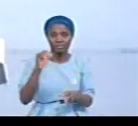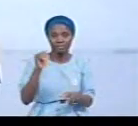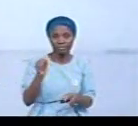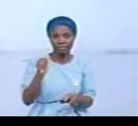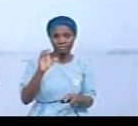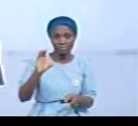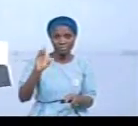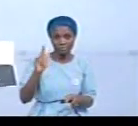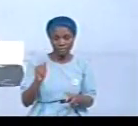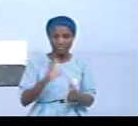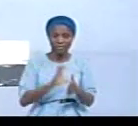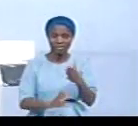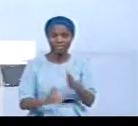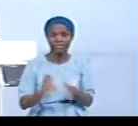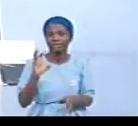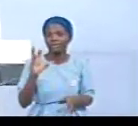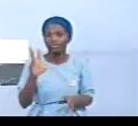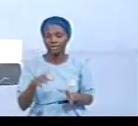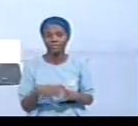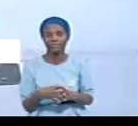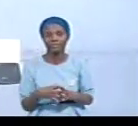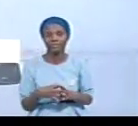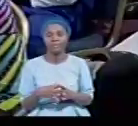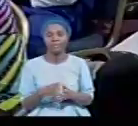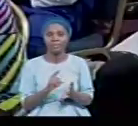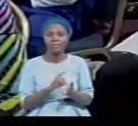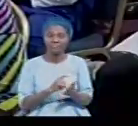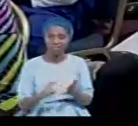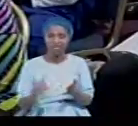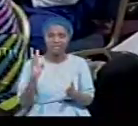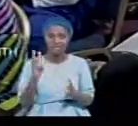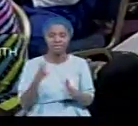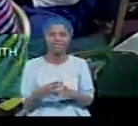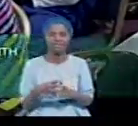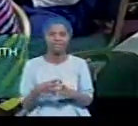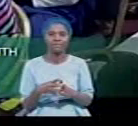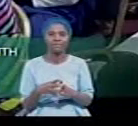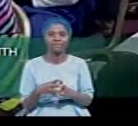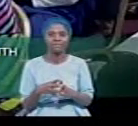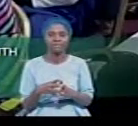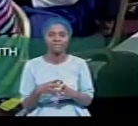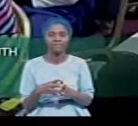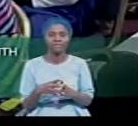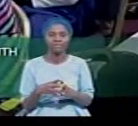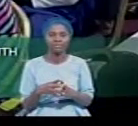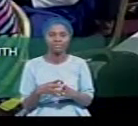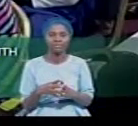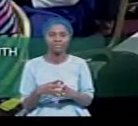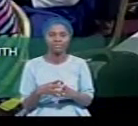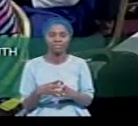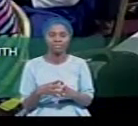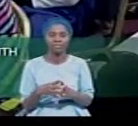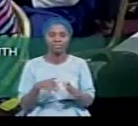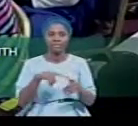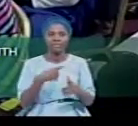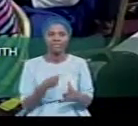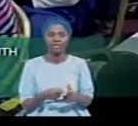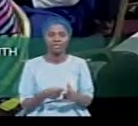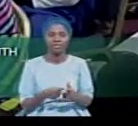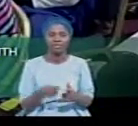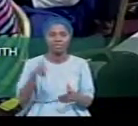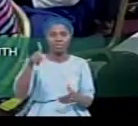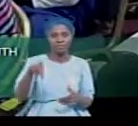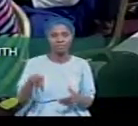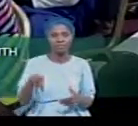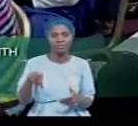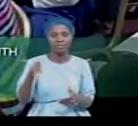chapter 3. And I'm reading from verse 6. Acts chapter 3, verse 6. The Peter said, silver